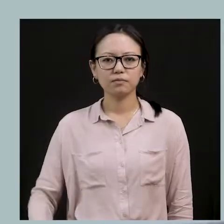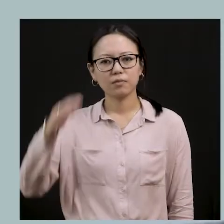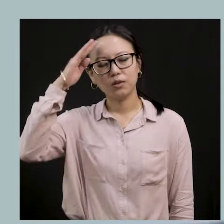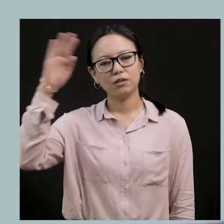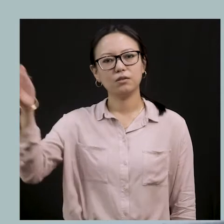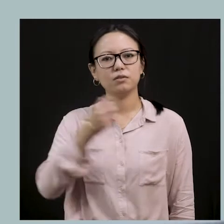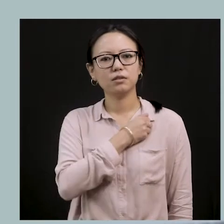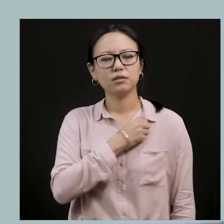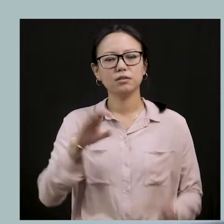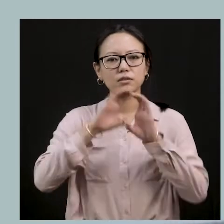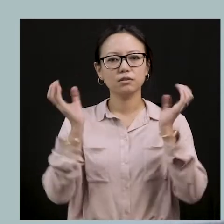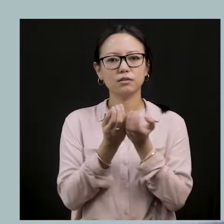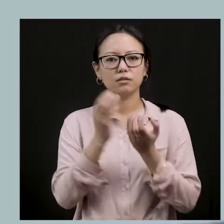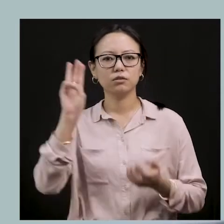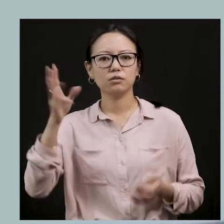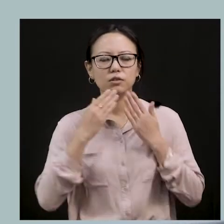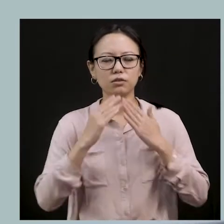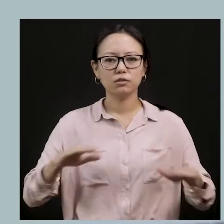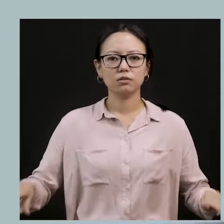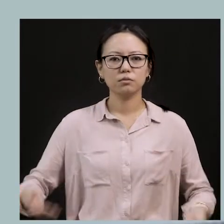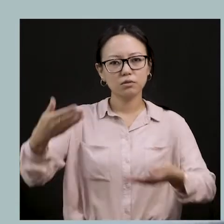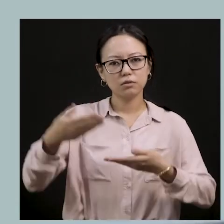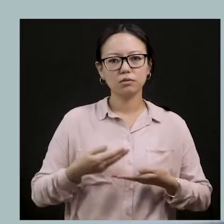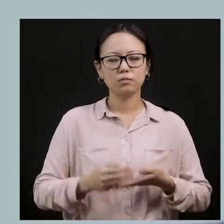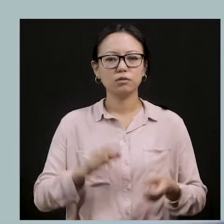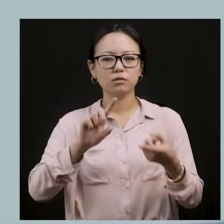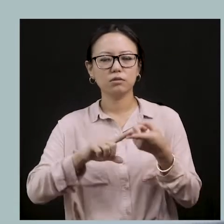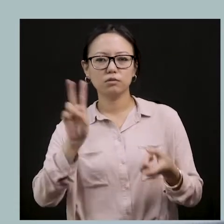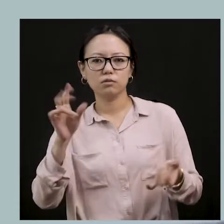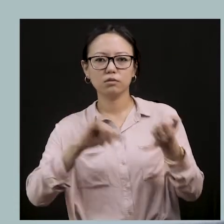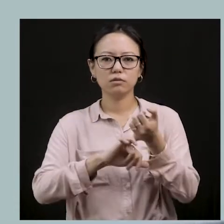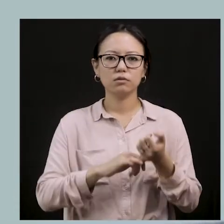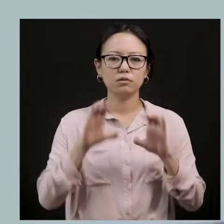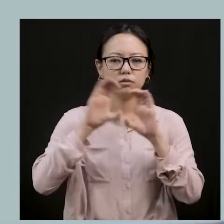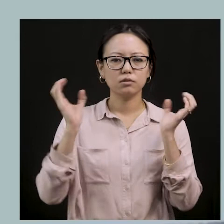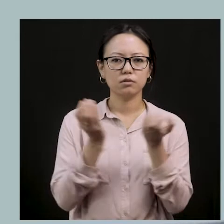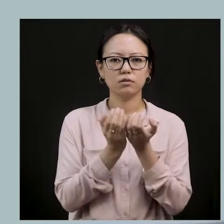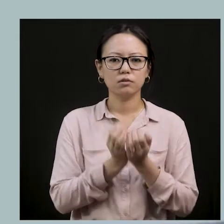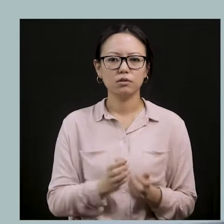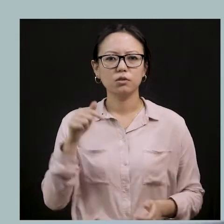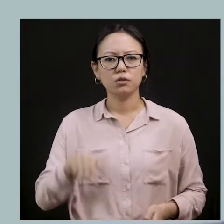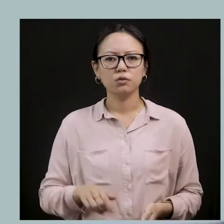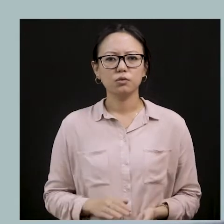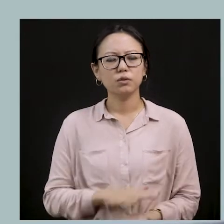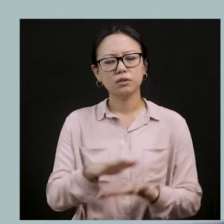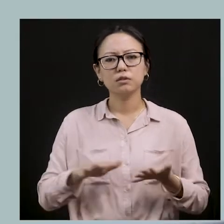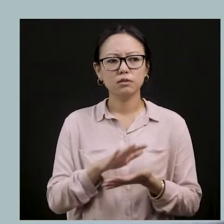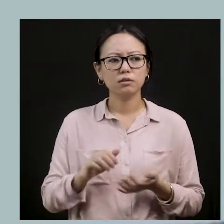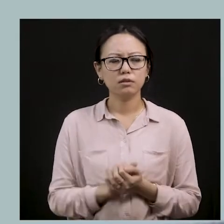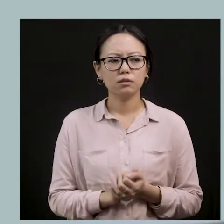Hello dear class 3 students, welcome back to our EVS class. So today we'll discuss part 2, lesson